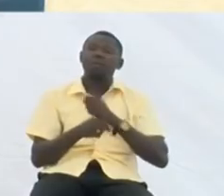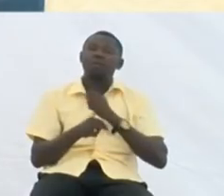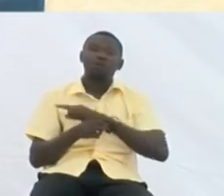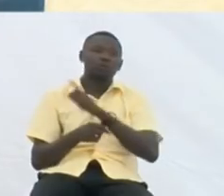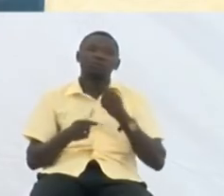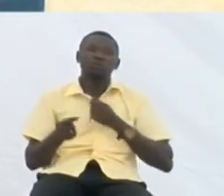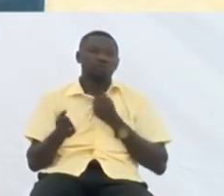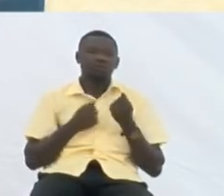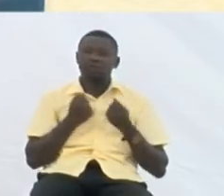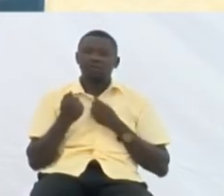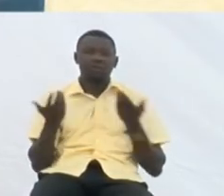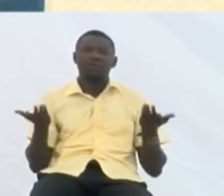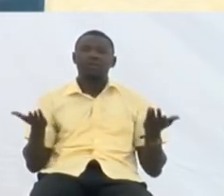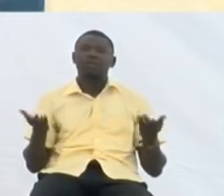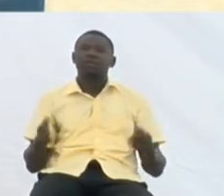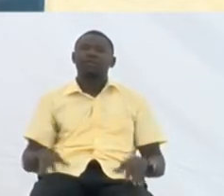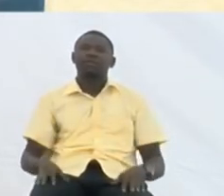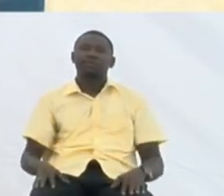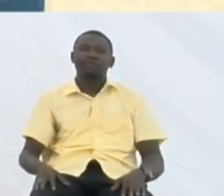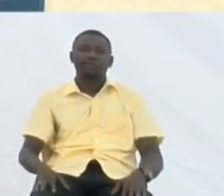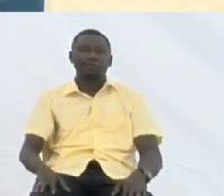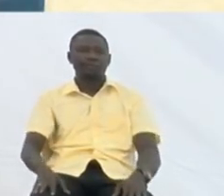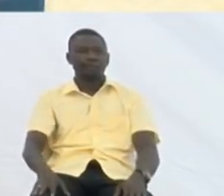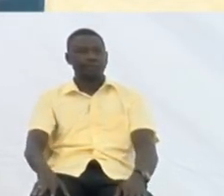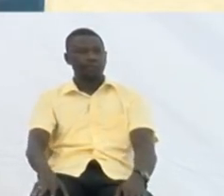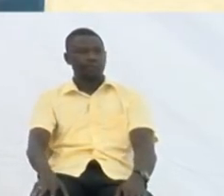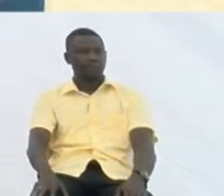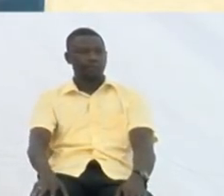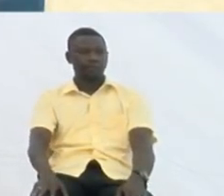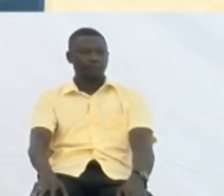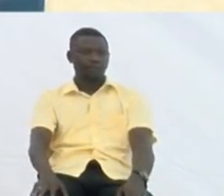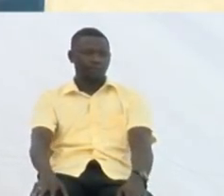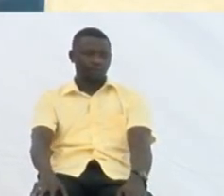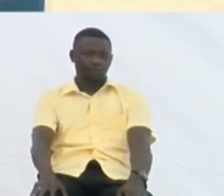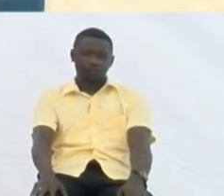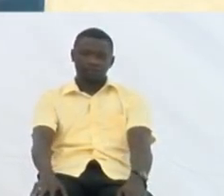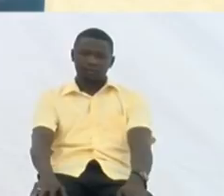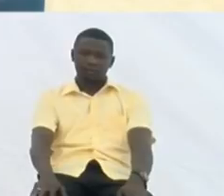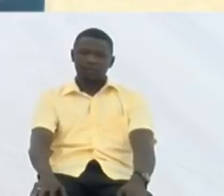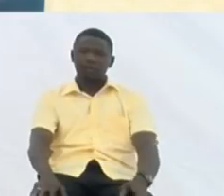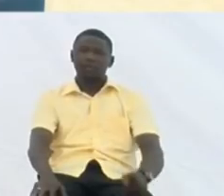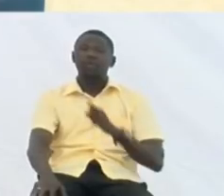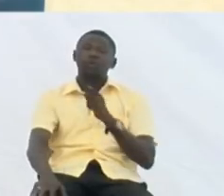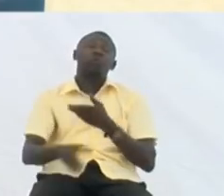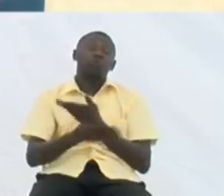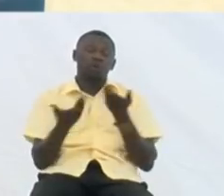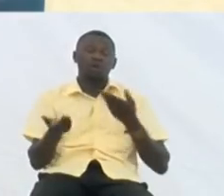that he is able to mete out, let it not come to us.